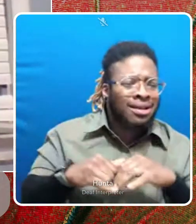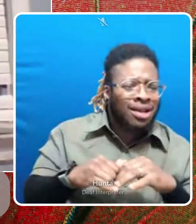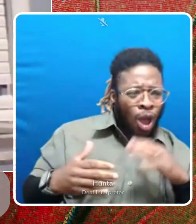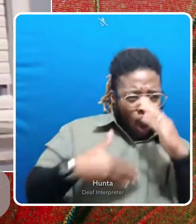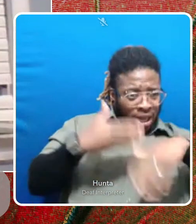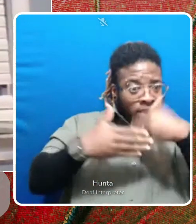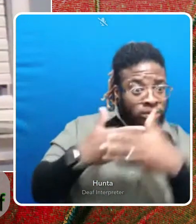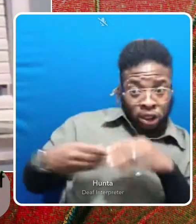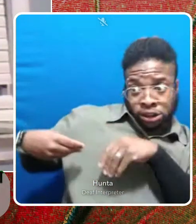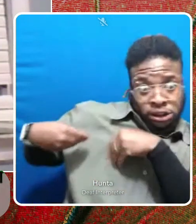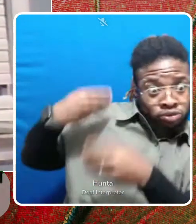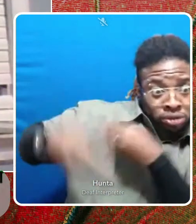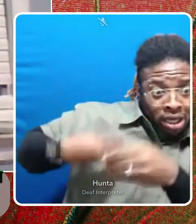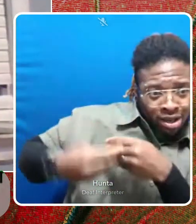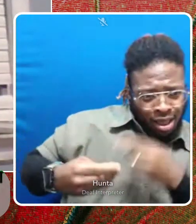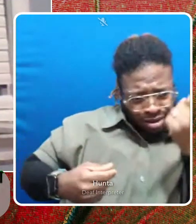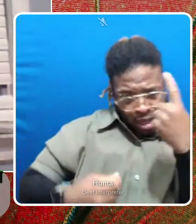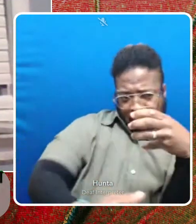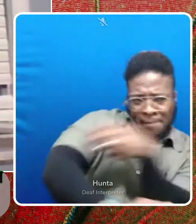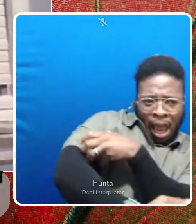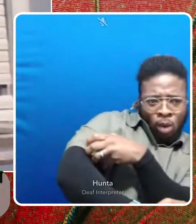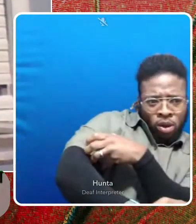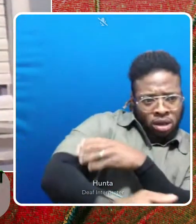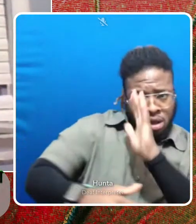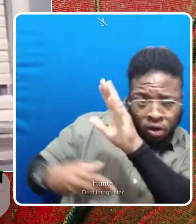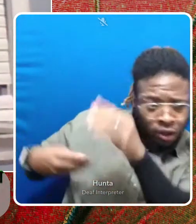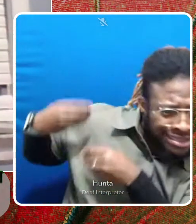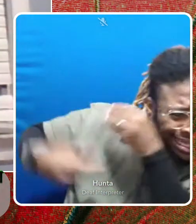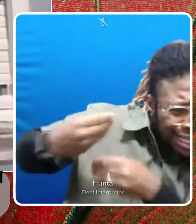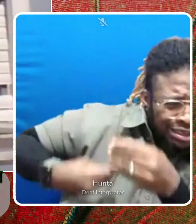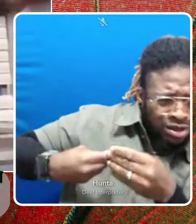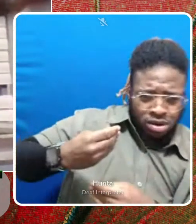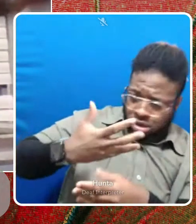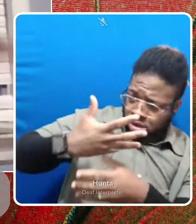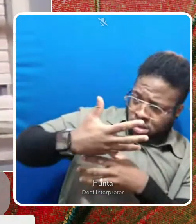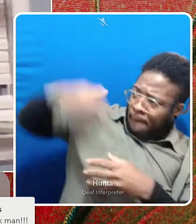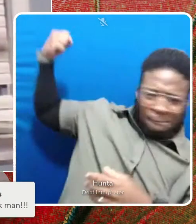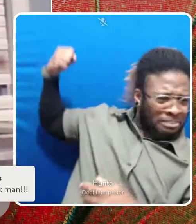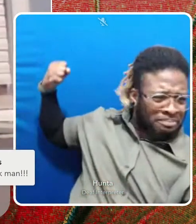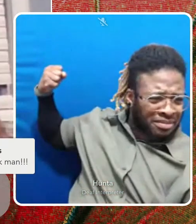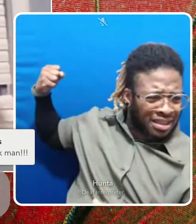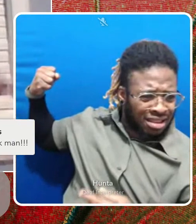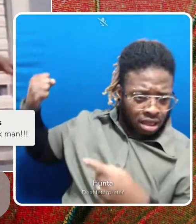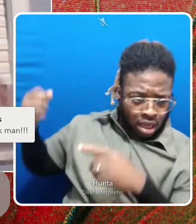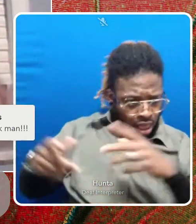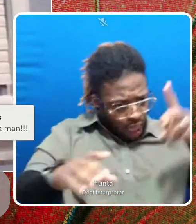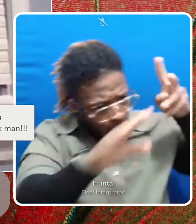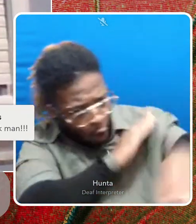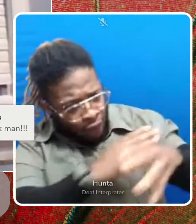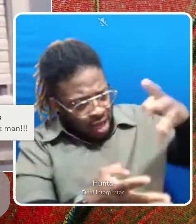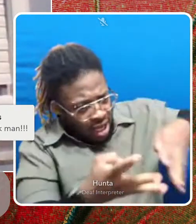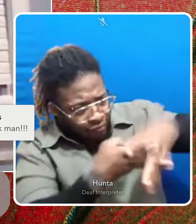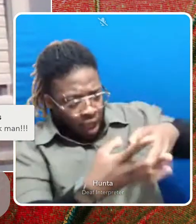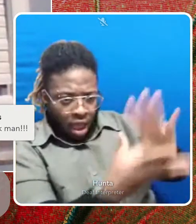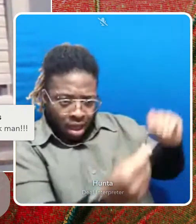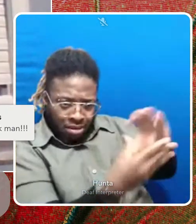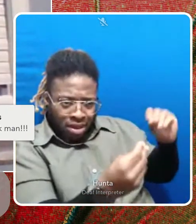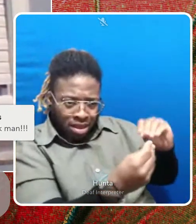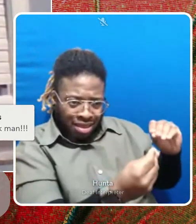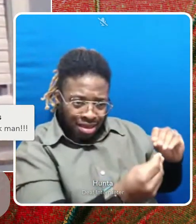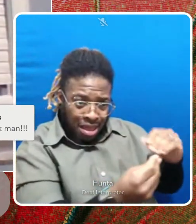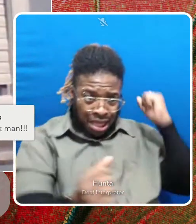power of their heritage. But see, them folks couldn't have it. They cut out the native tongue and then speech became stagnant until we stuttered upon